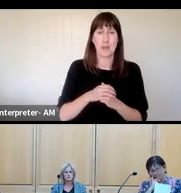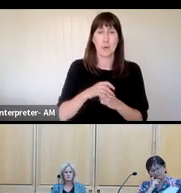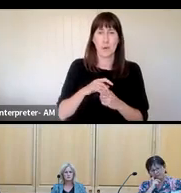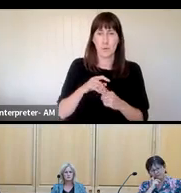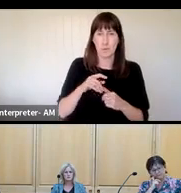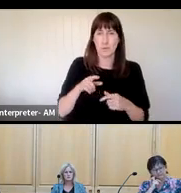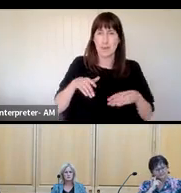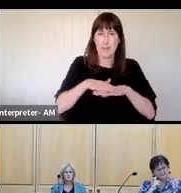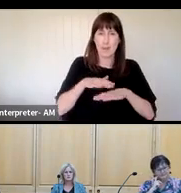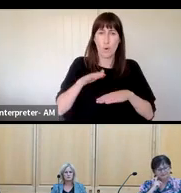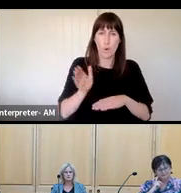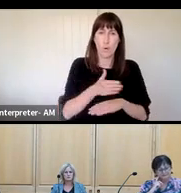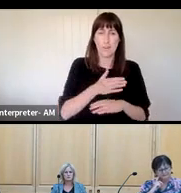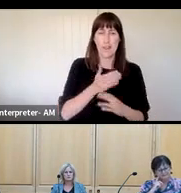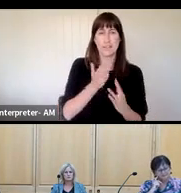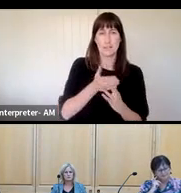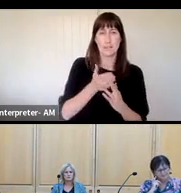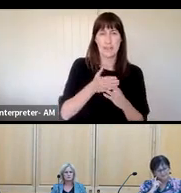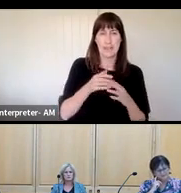system.